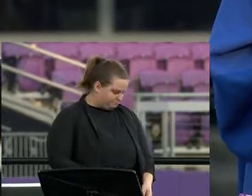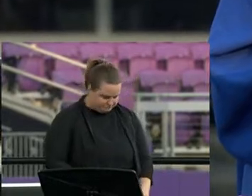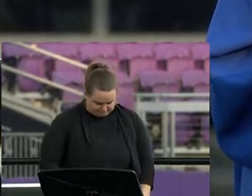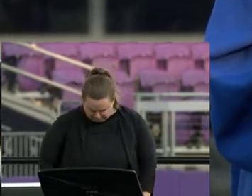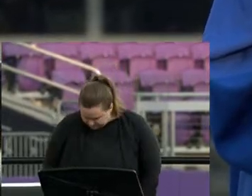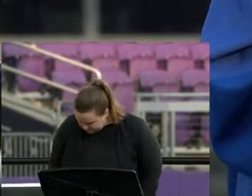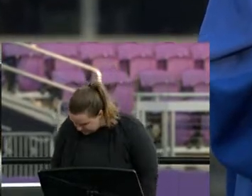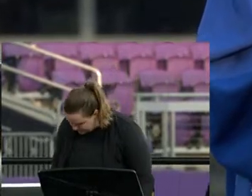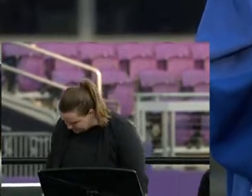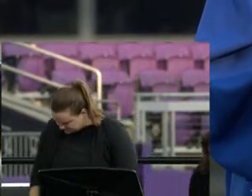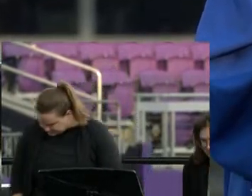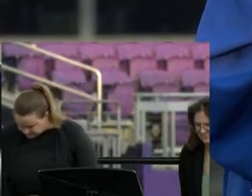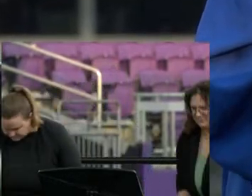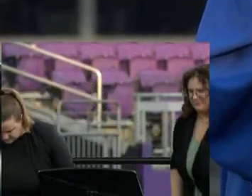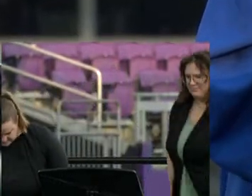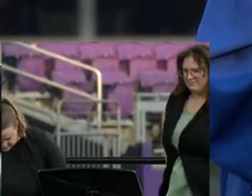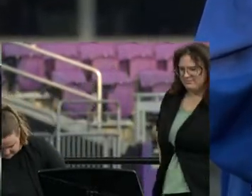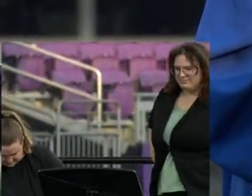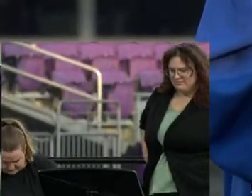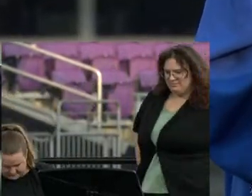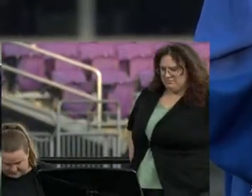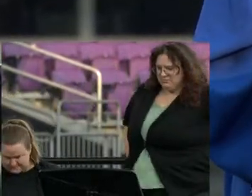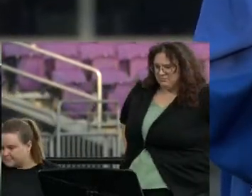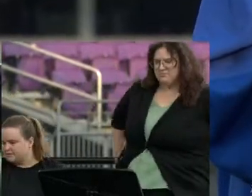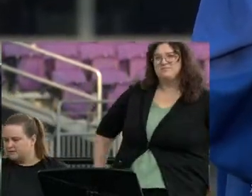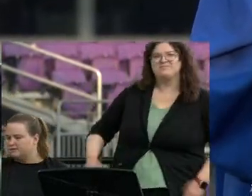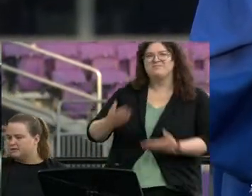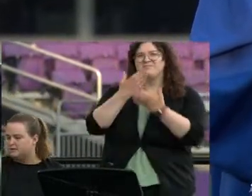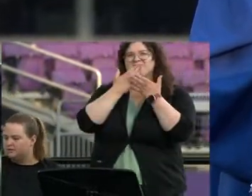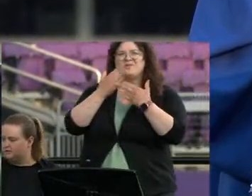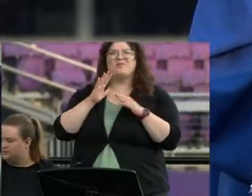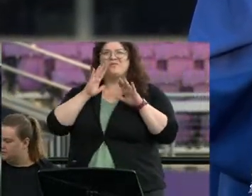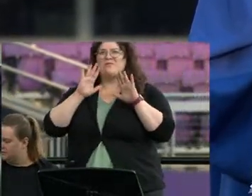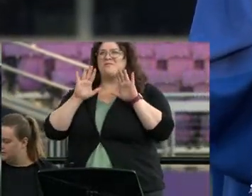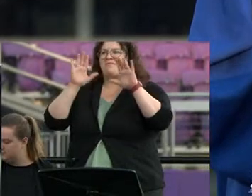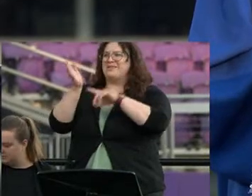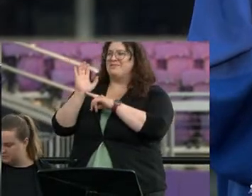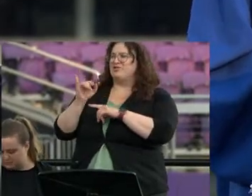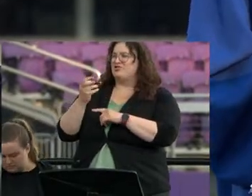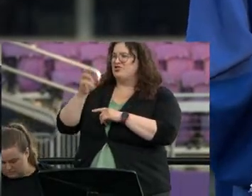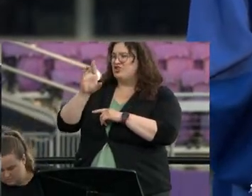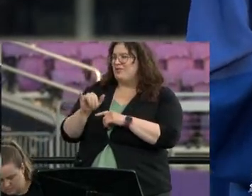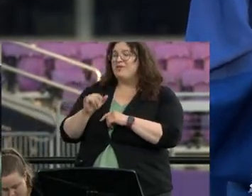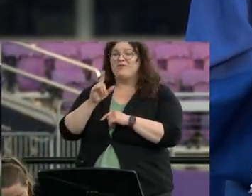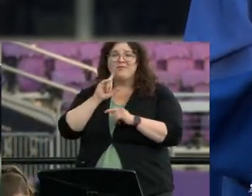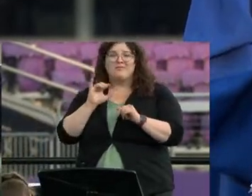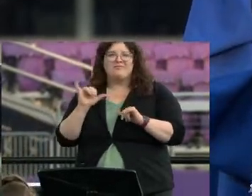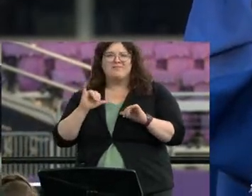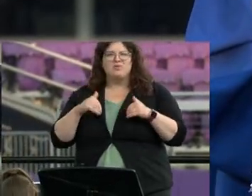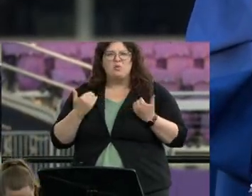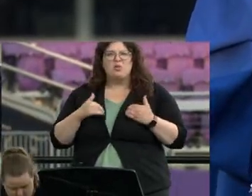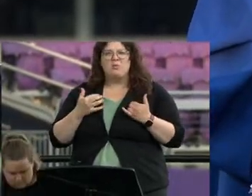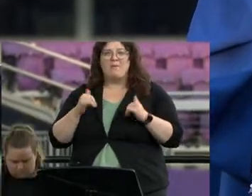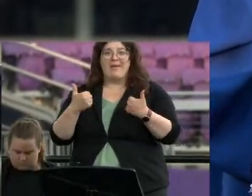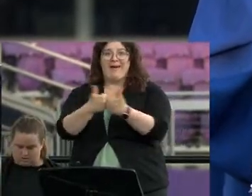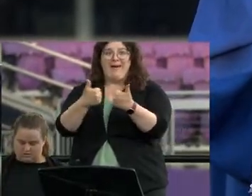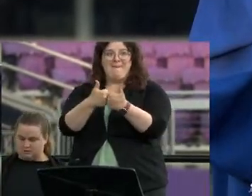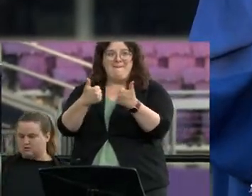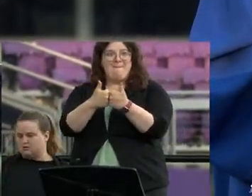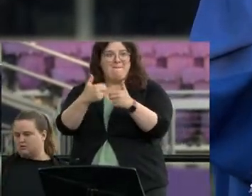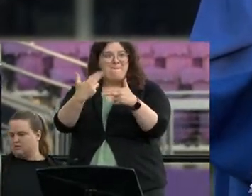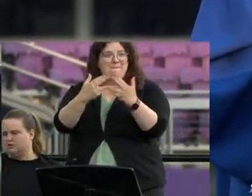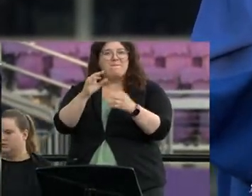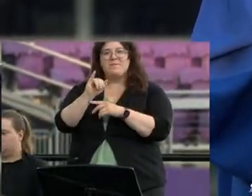Thank you for that incredible speech, Jerry. In the spirit of preserving our youth, I want to play a little game. The game is called